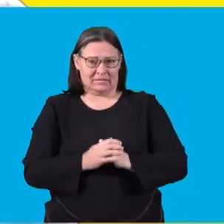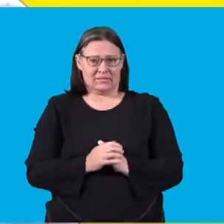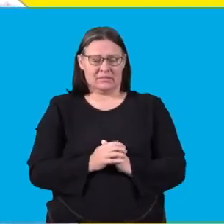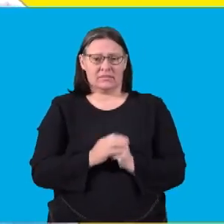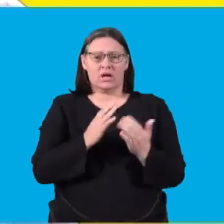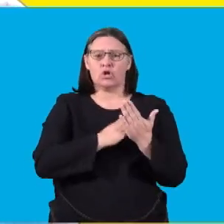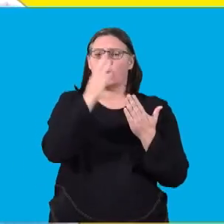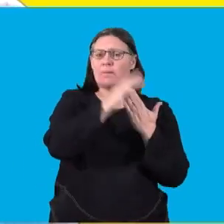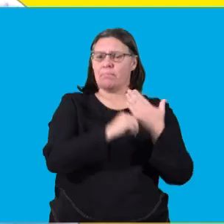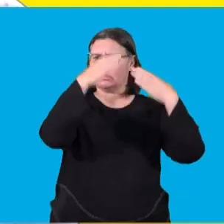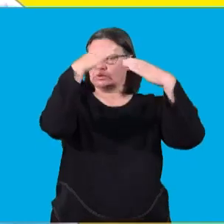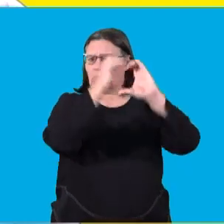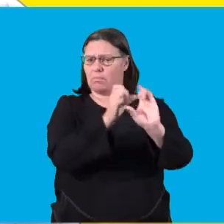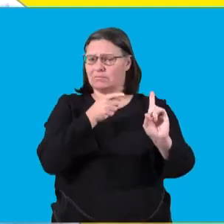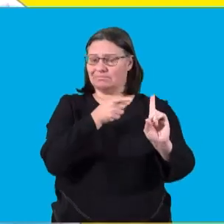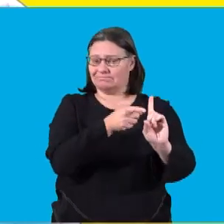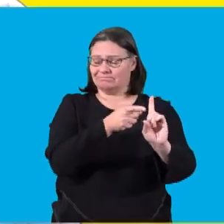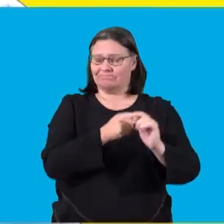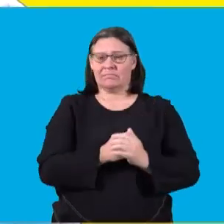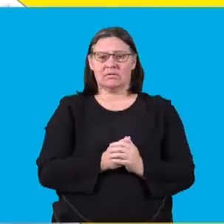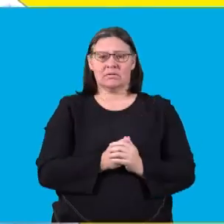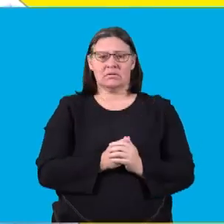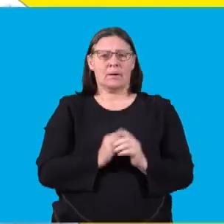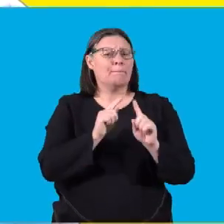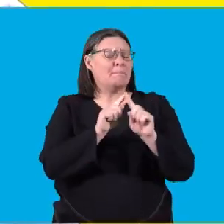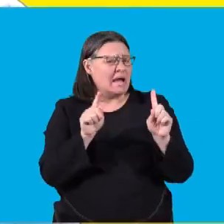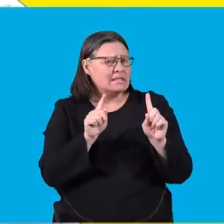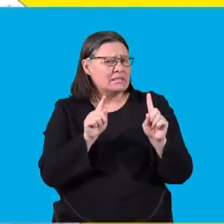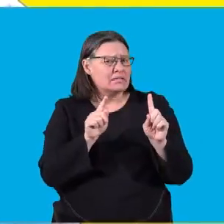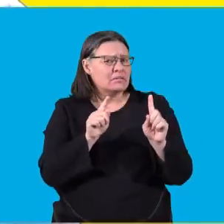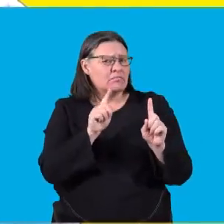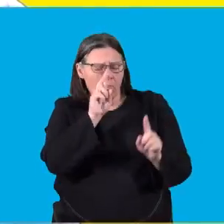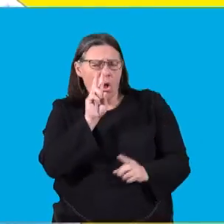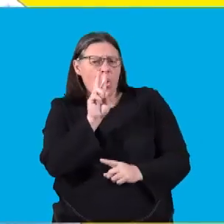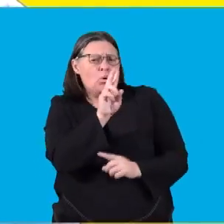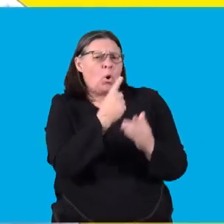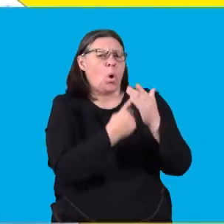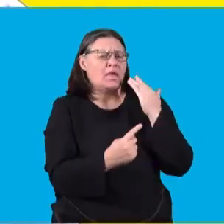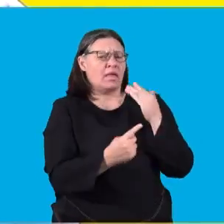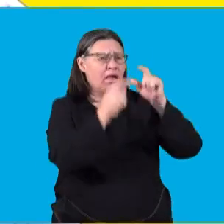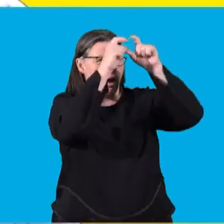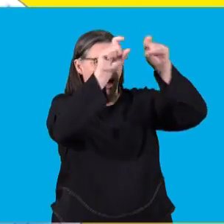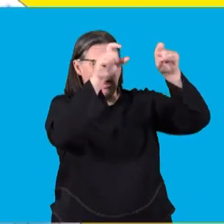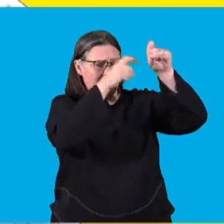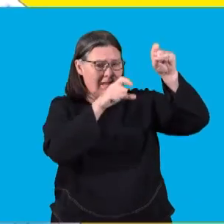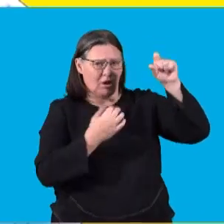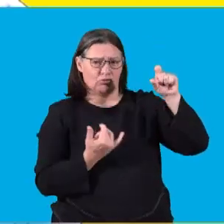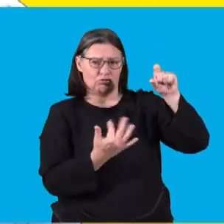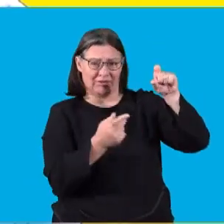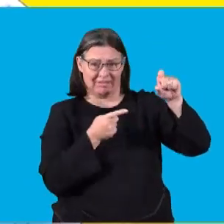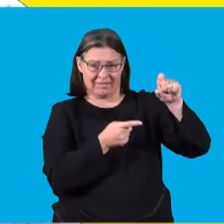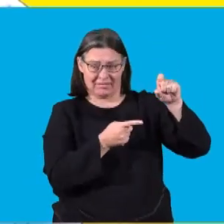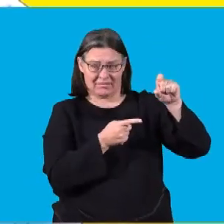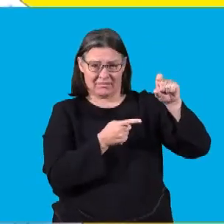This is our curriculum scope. However, I will only look at the aspects that are highlighted in